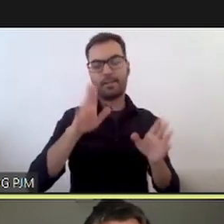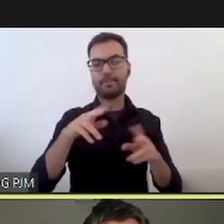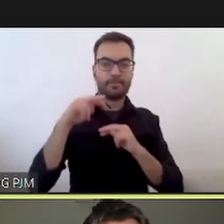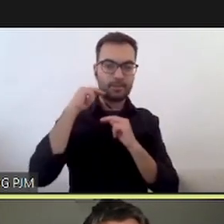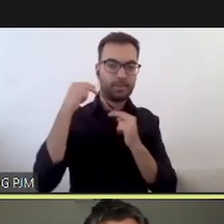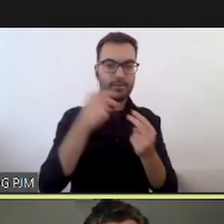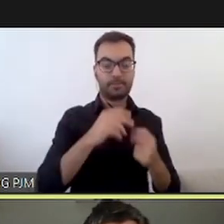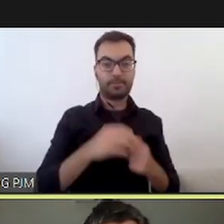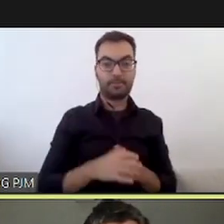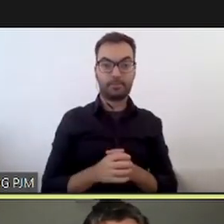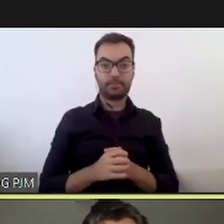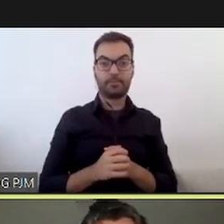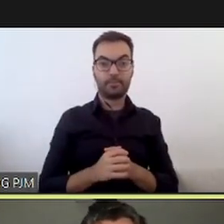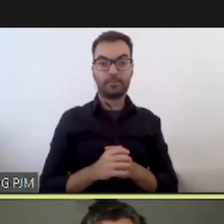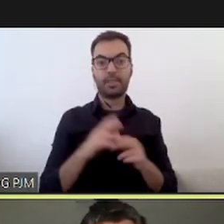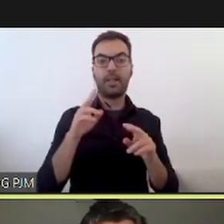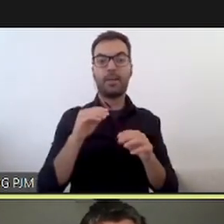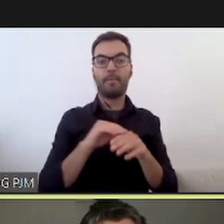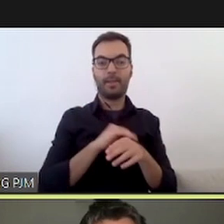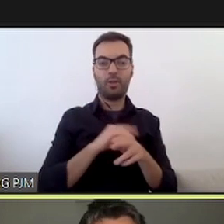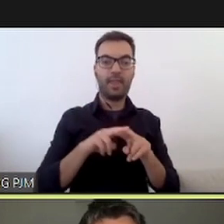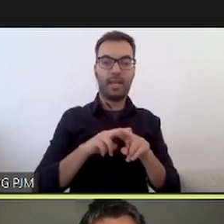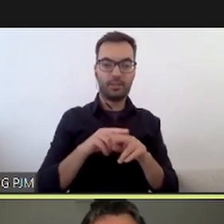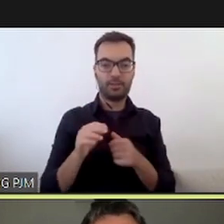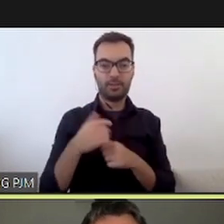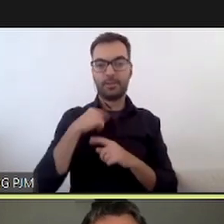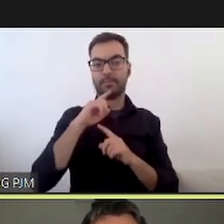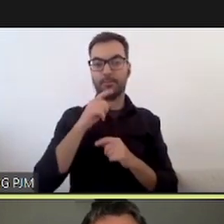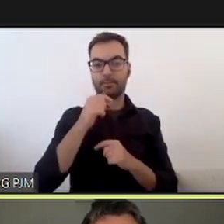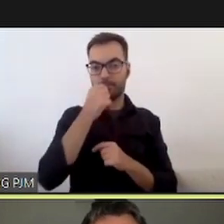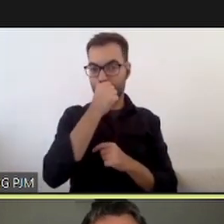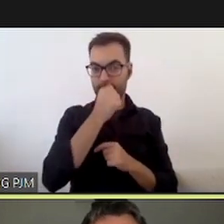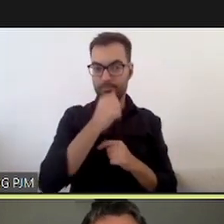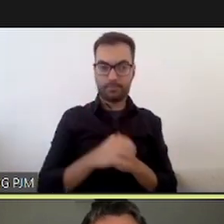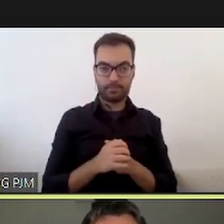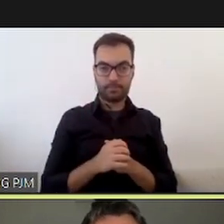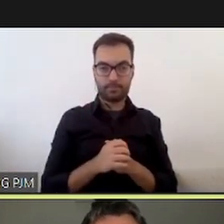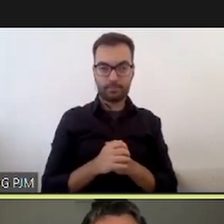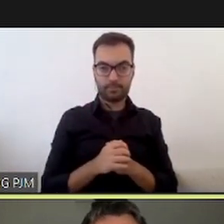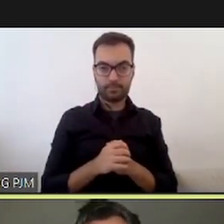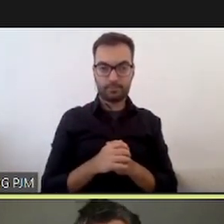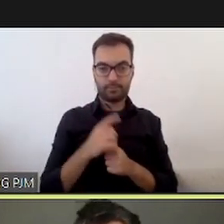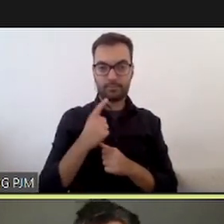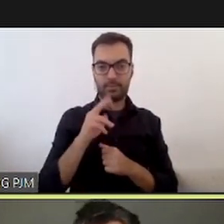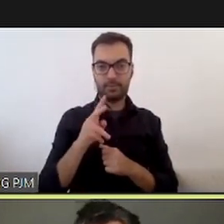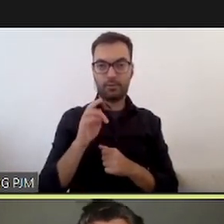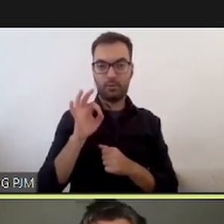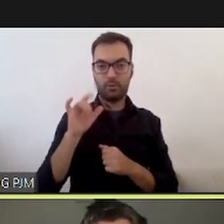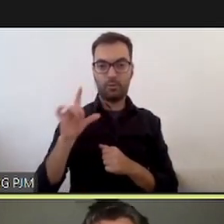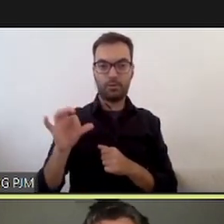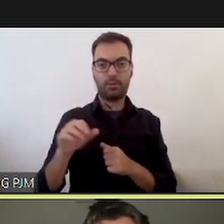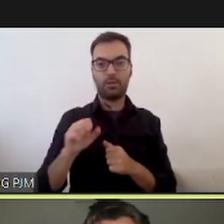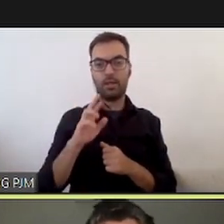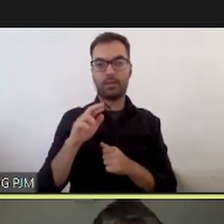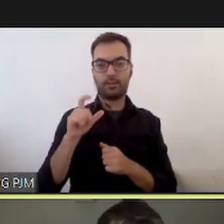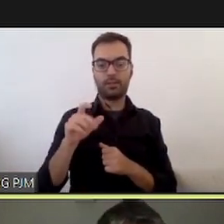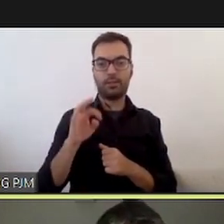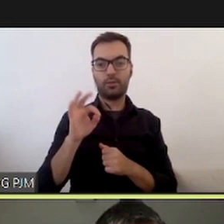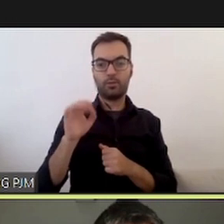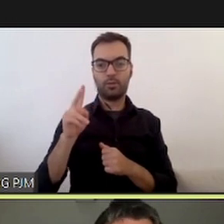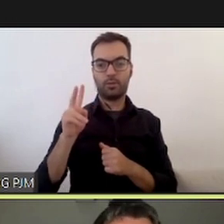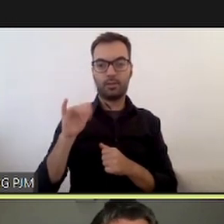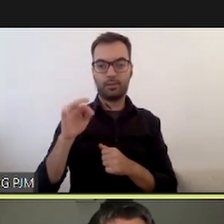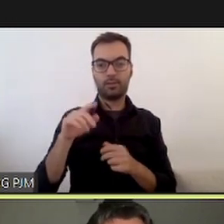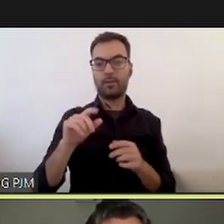to the tools, so I recommend Access tools. I recommend RC tool as the first tool